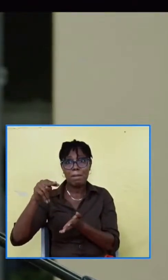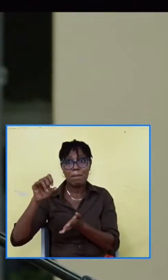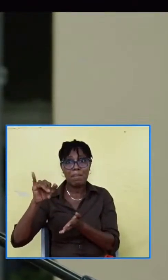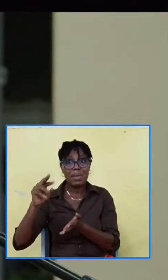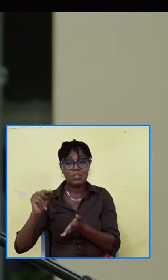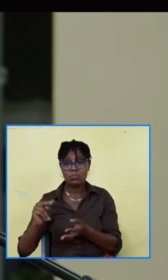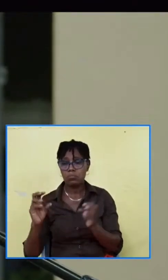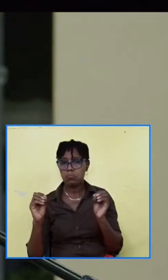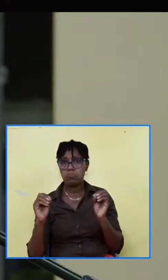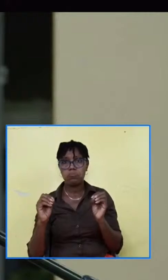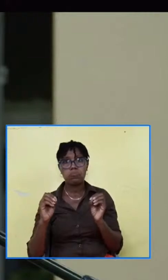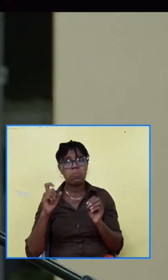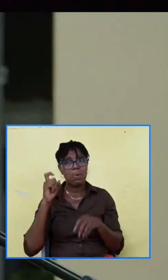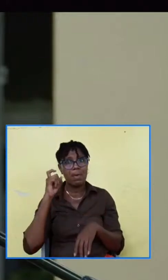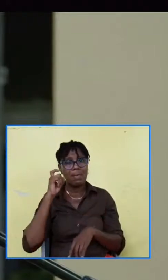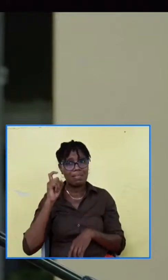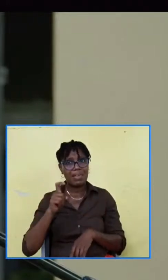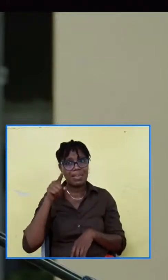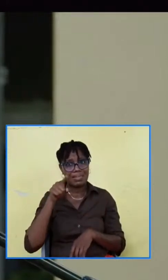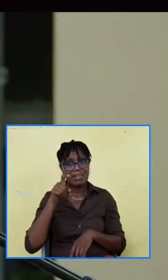well.